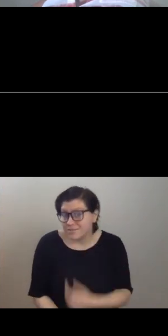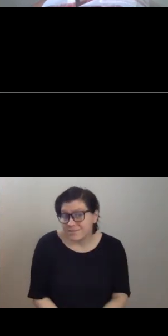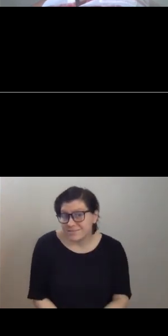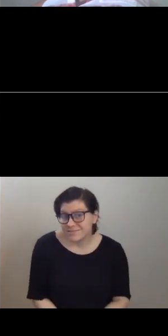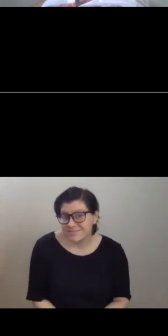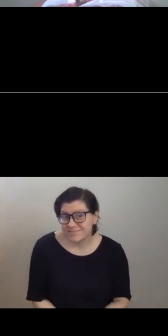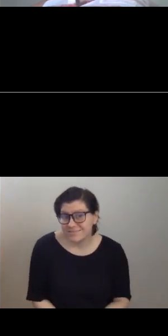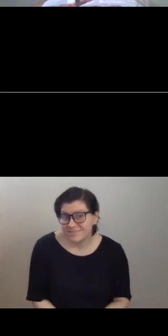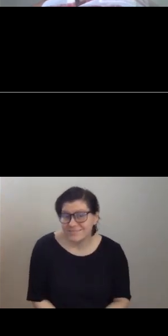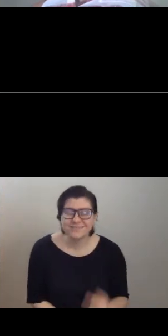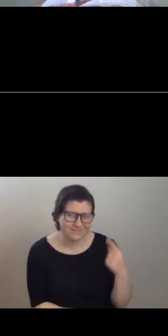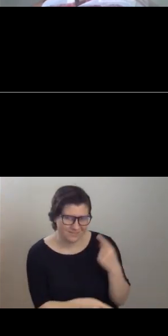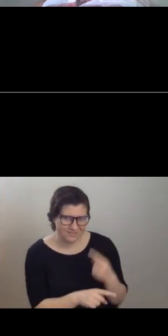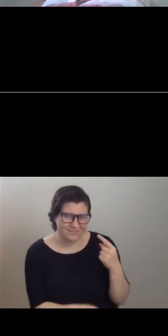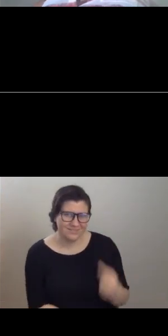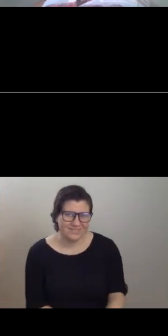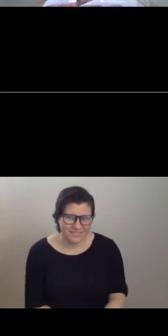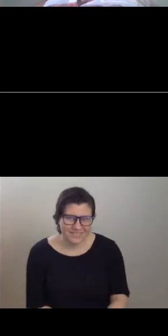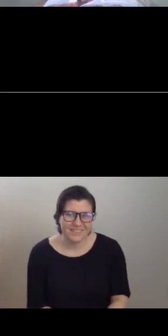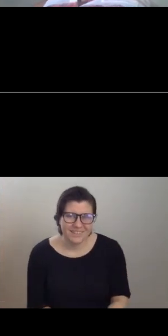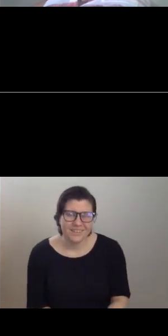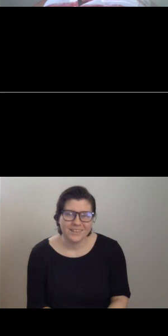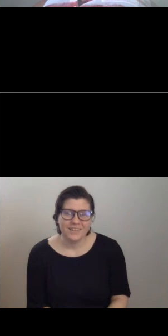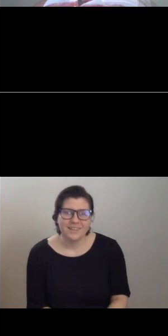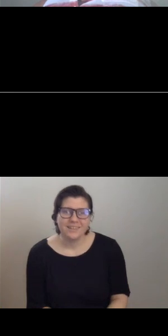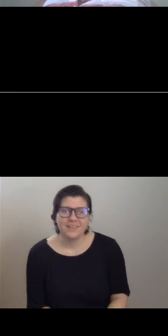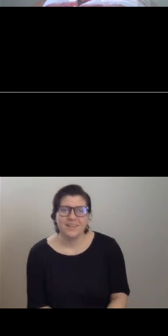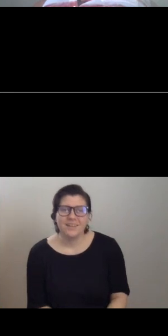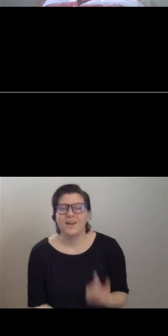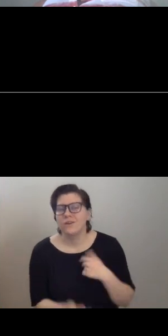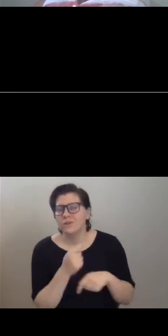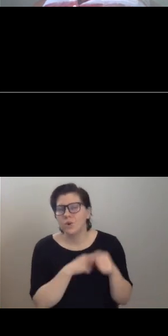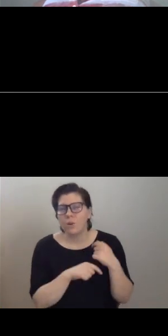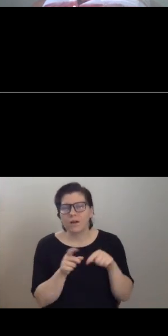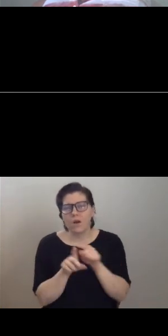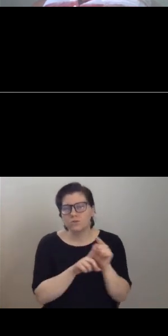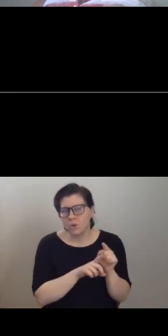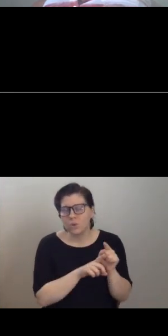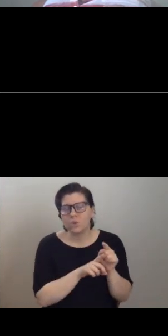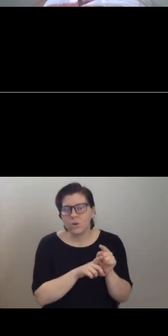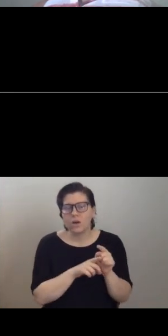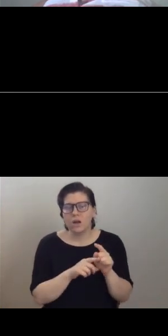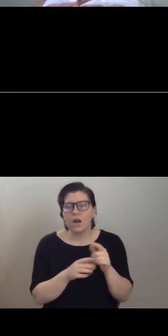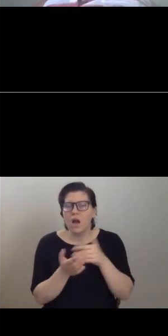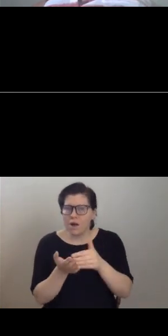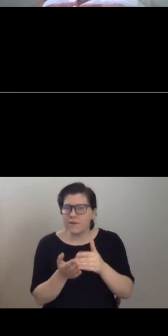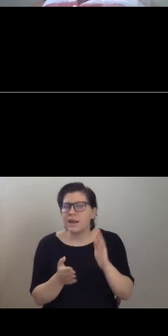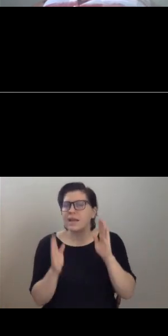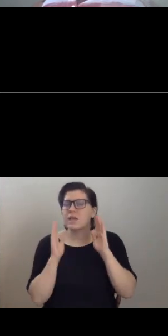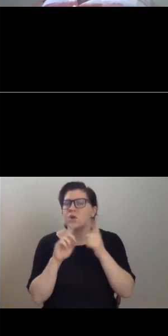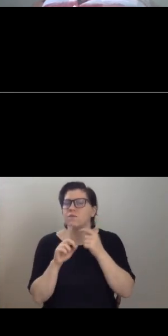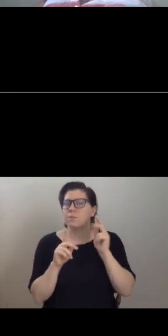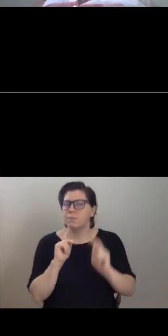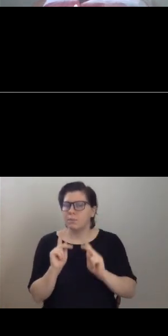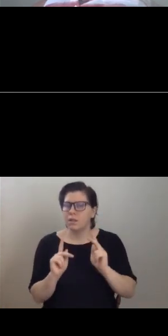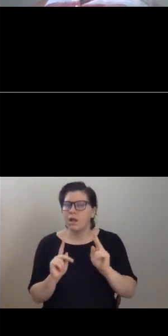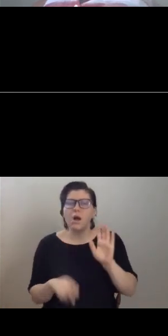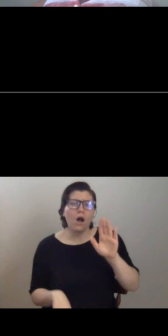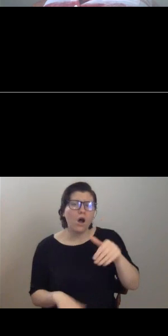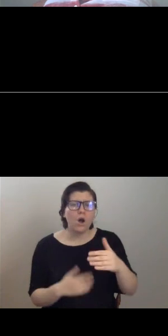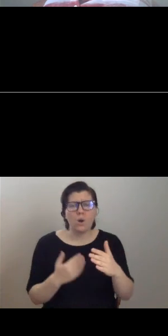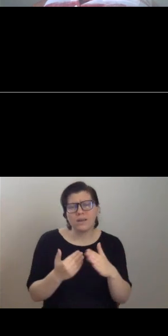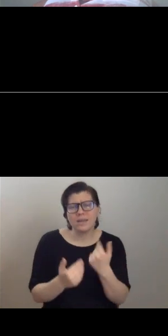is correct. And I just go back to also, I want to say, because a lot of times I hear from people, well, it's easy for you